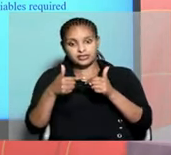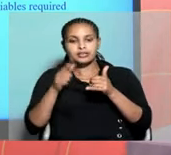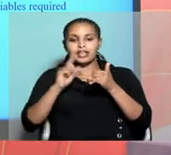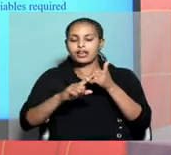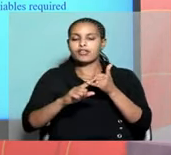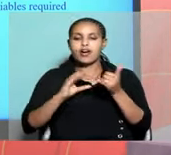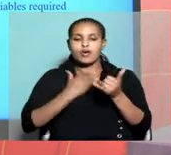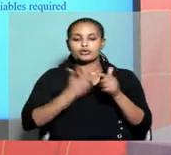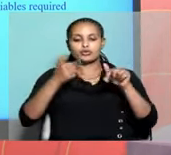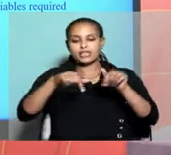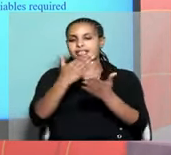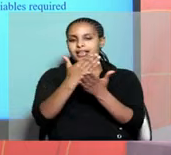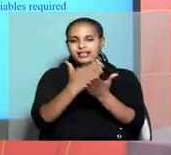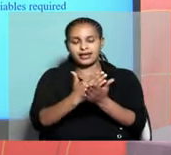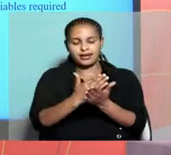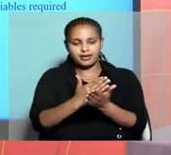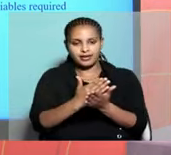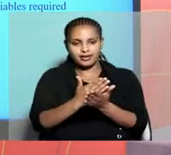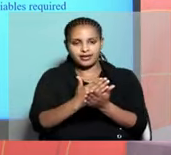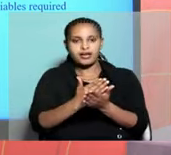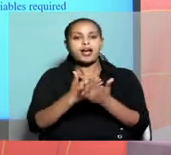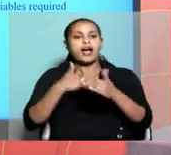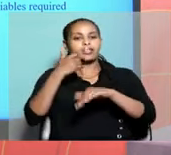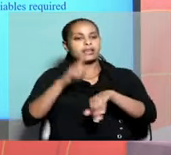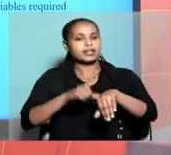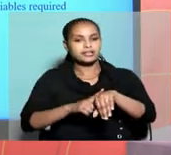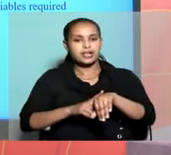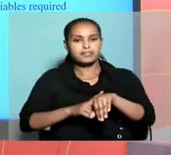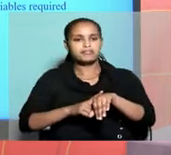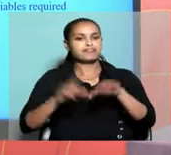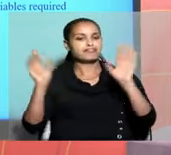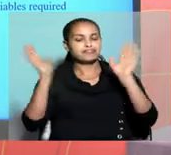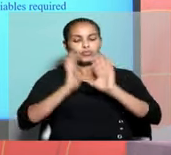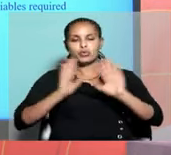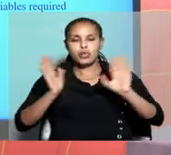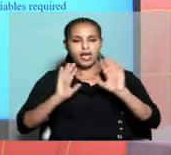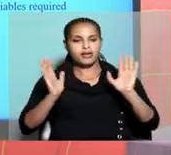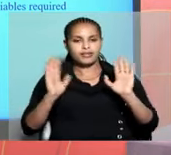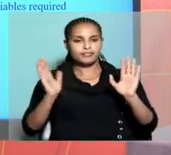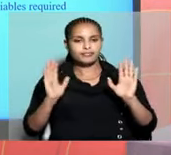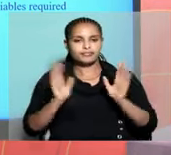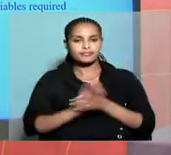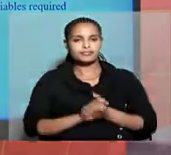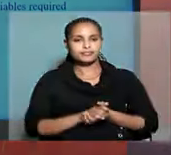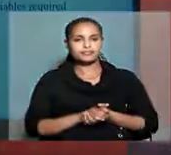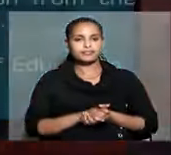us to the end of our today's lesson. Until next time, goodbye.